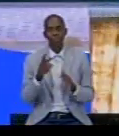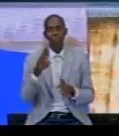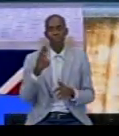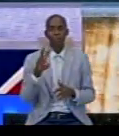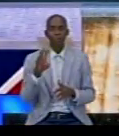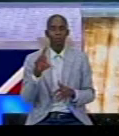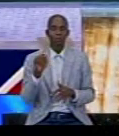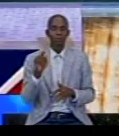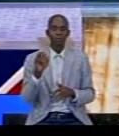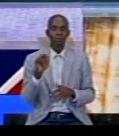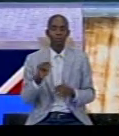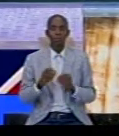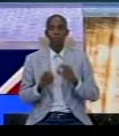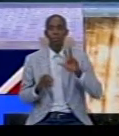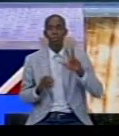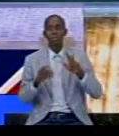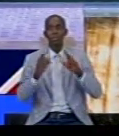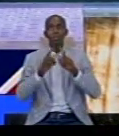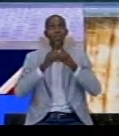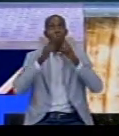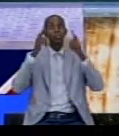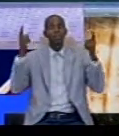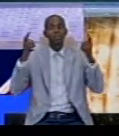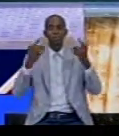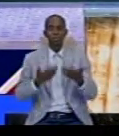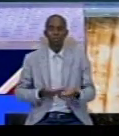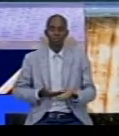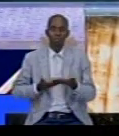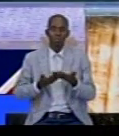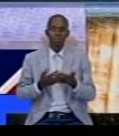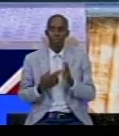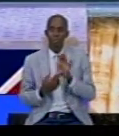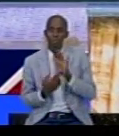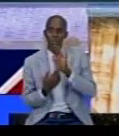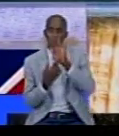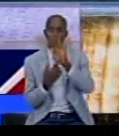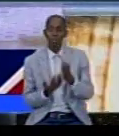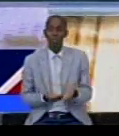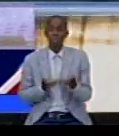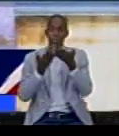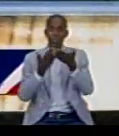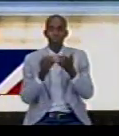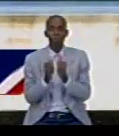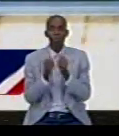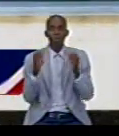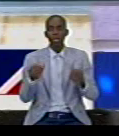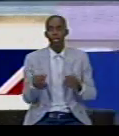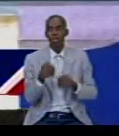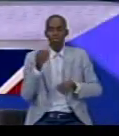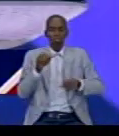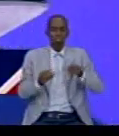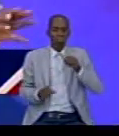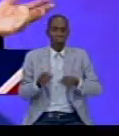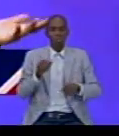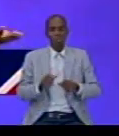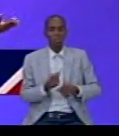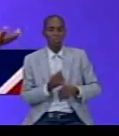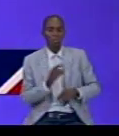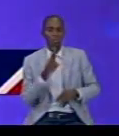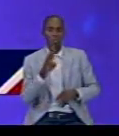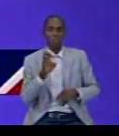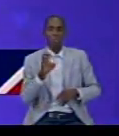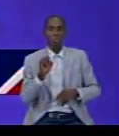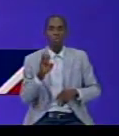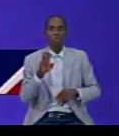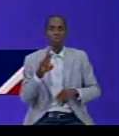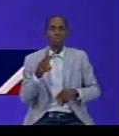dynamic presentation without any doubtful reservation. After they got the answer, they now